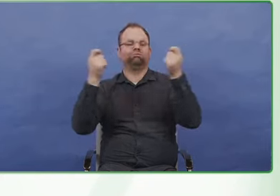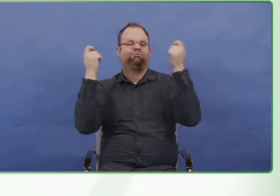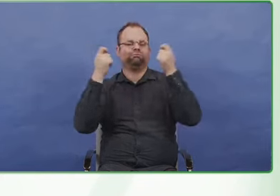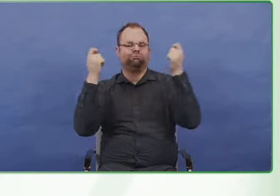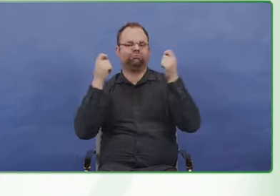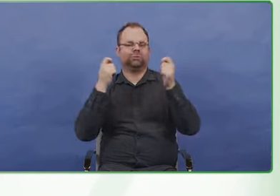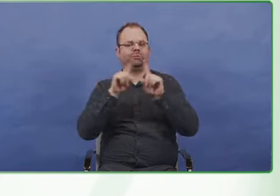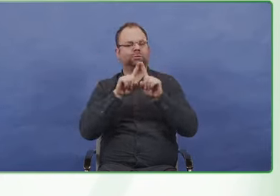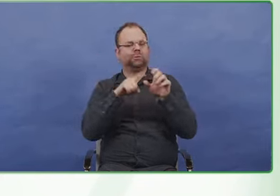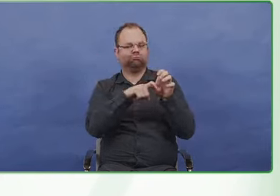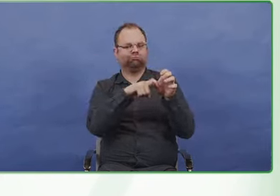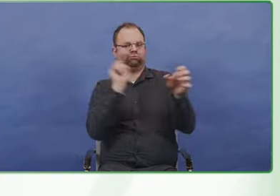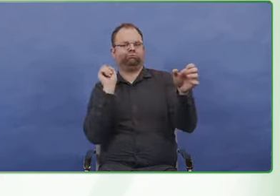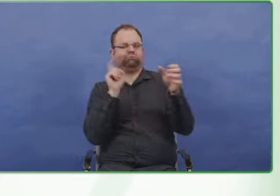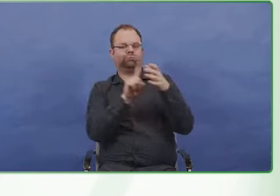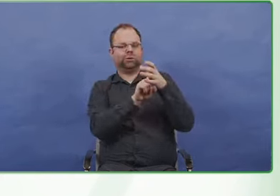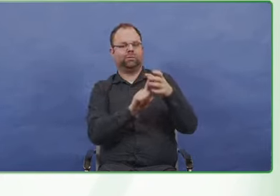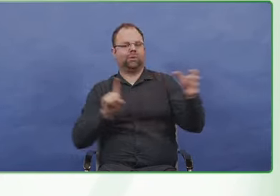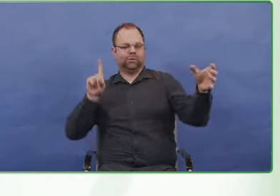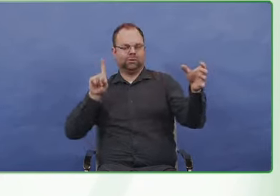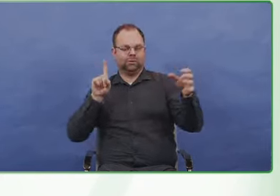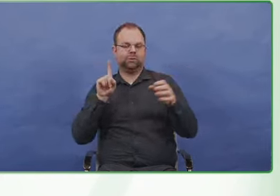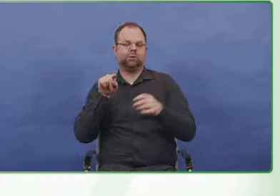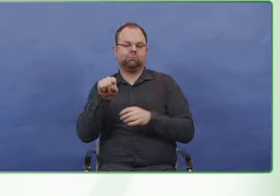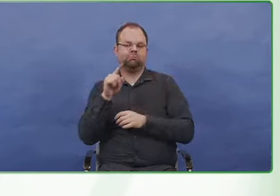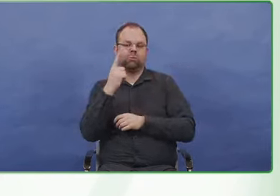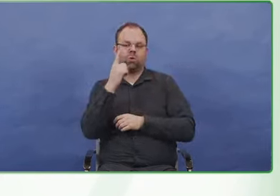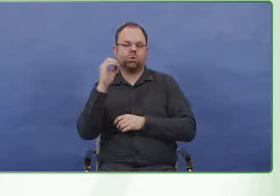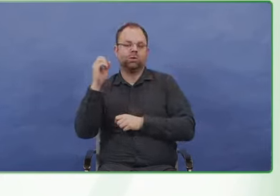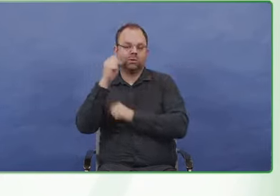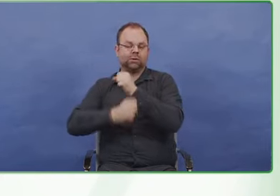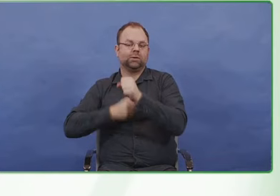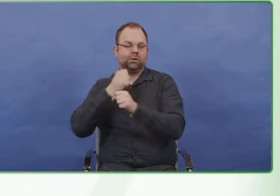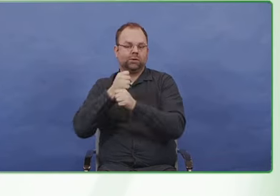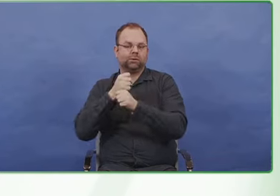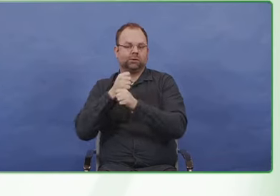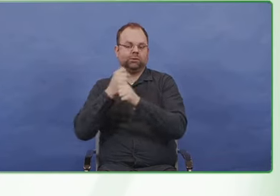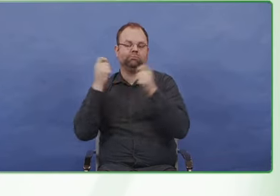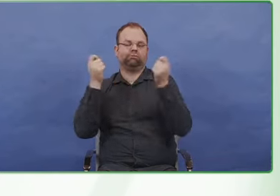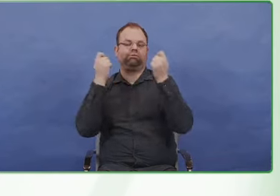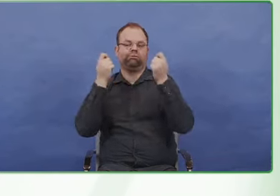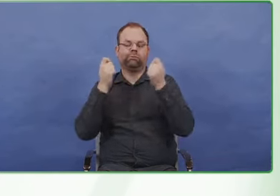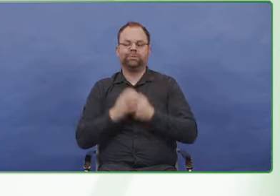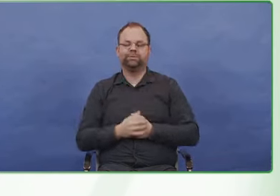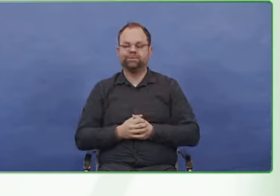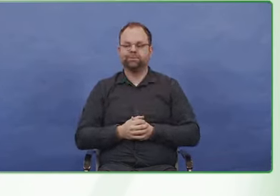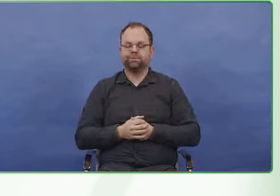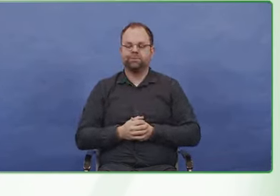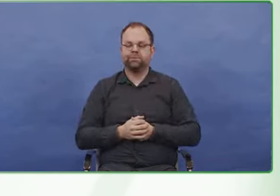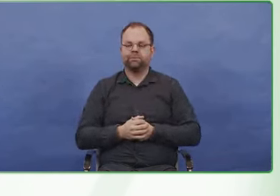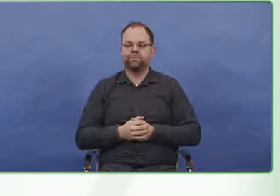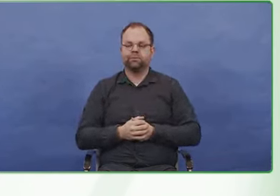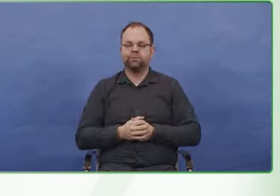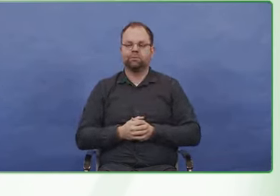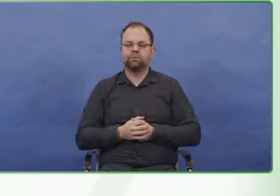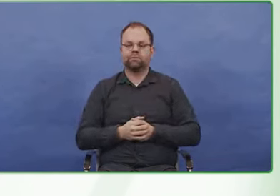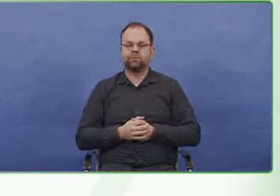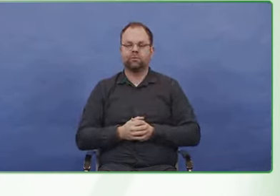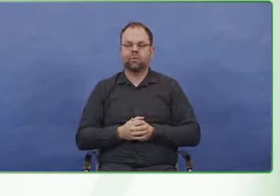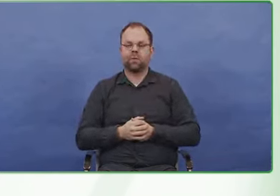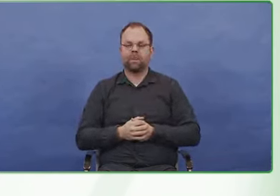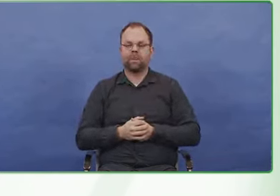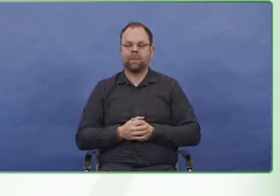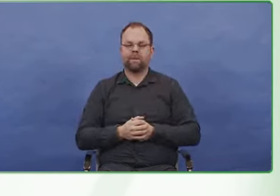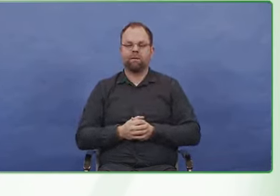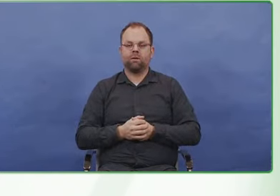quality, affordable assistive technologies when they need it and close to where they live